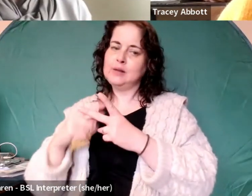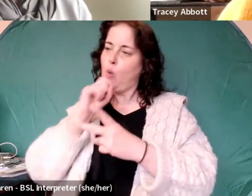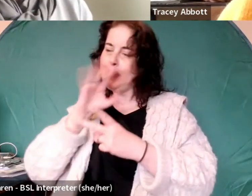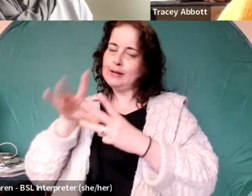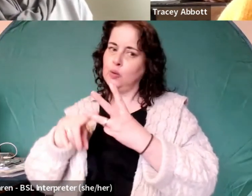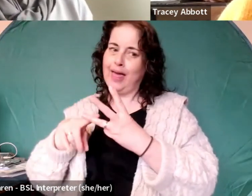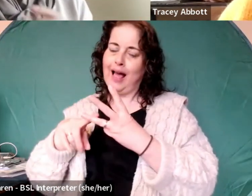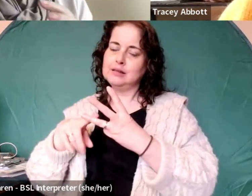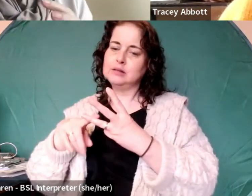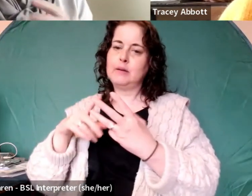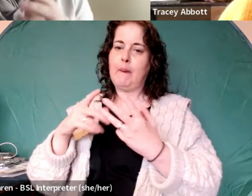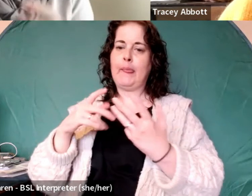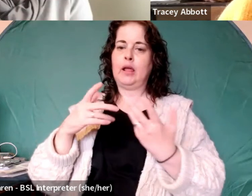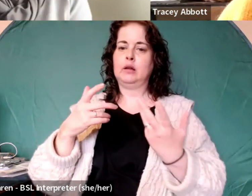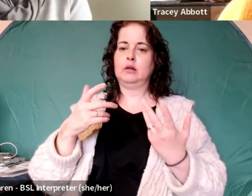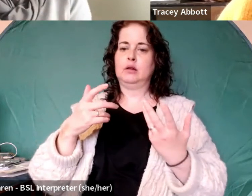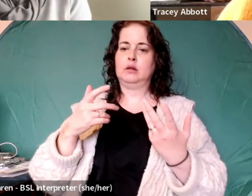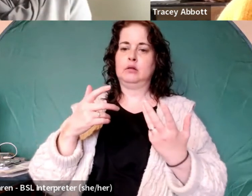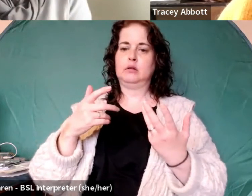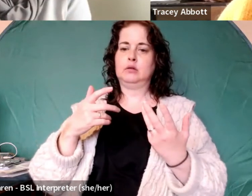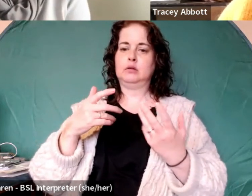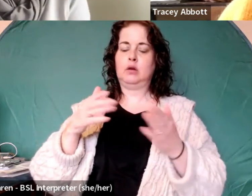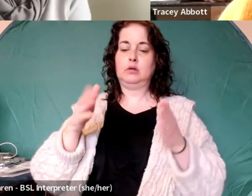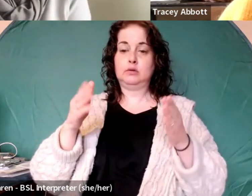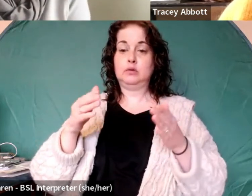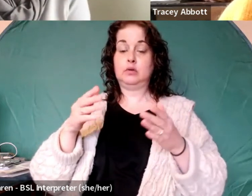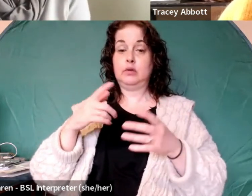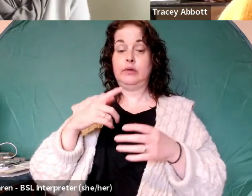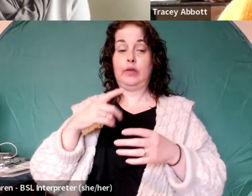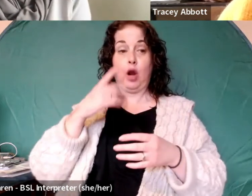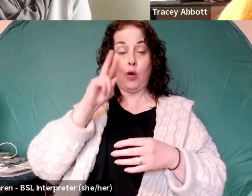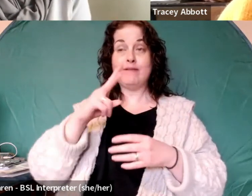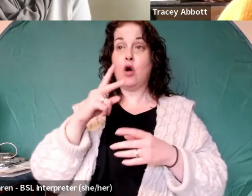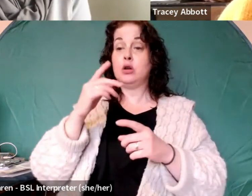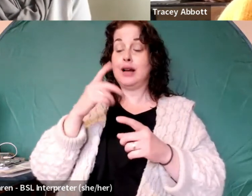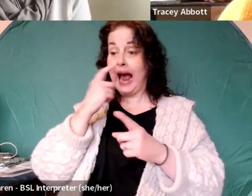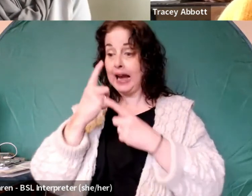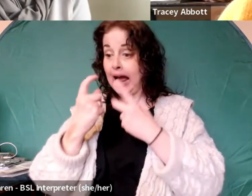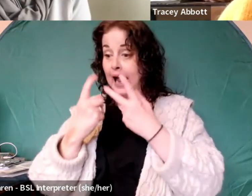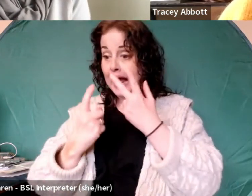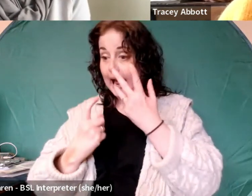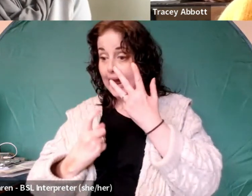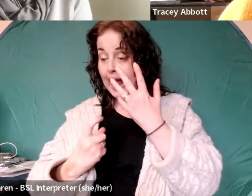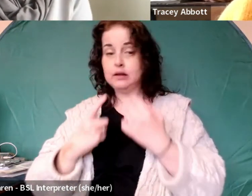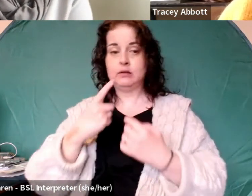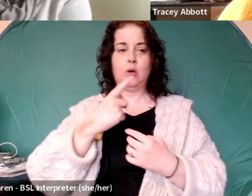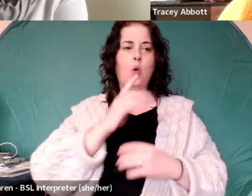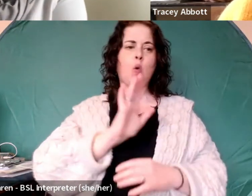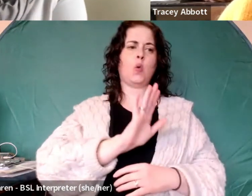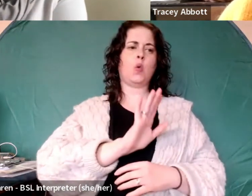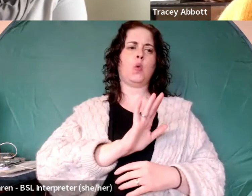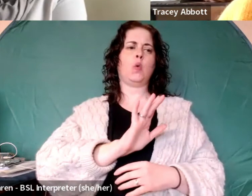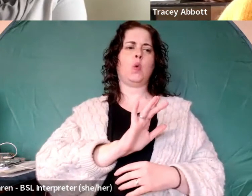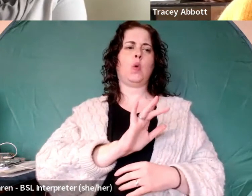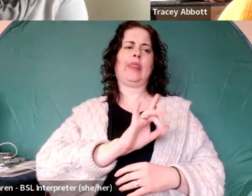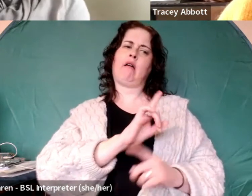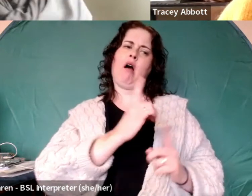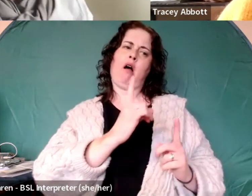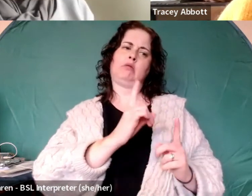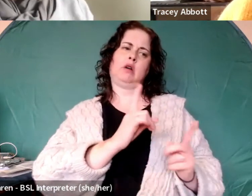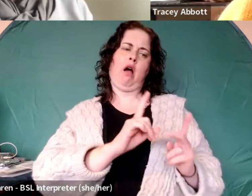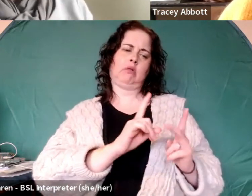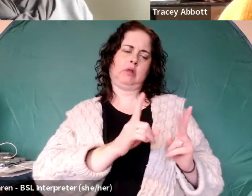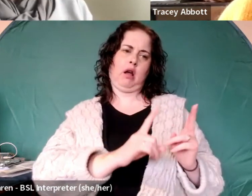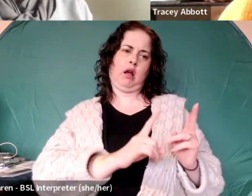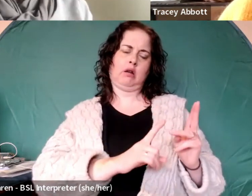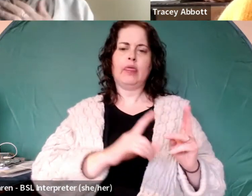something else. And the whole emphasis changes on from trying to find out what somebody's strengths are to find out what they can't do. Well,